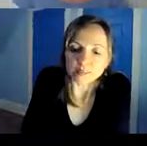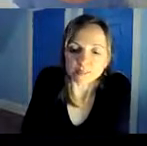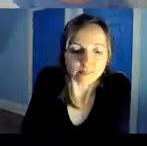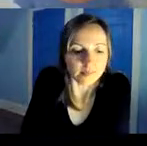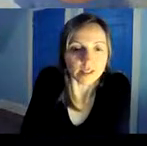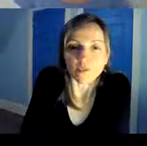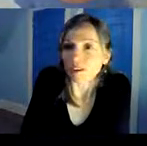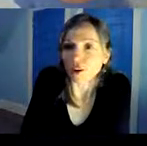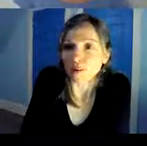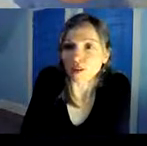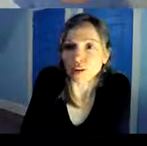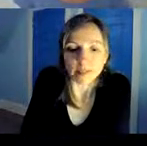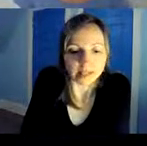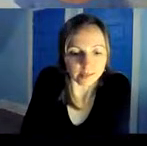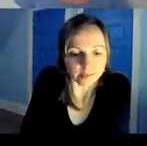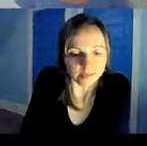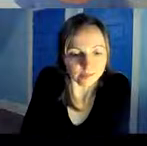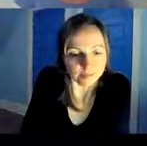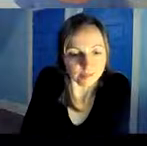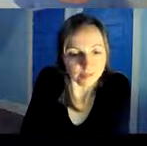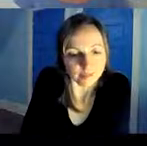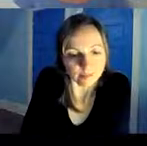varieties. It's a very common garden plant.